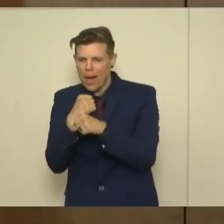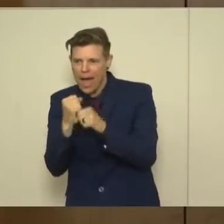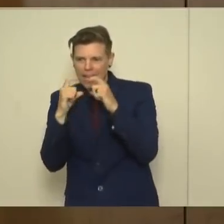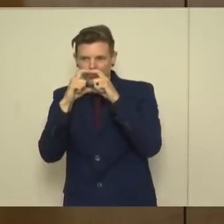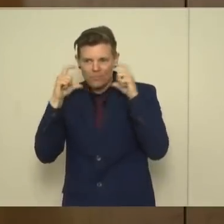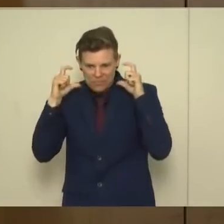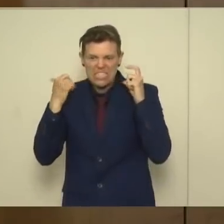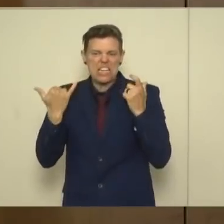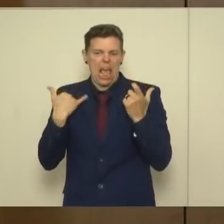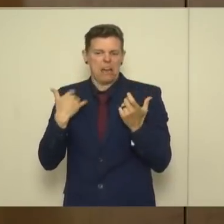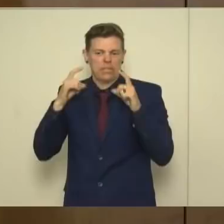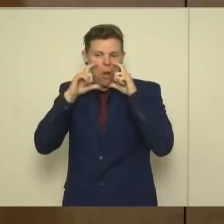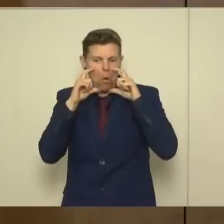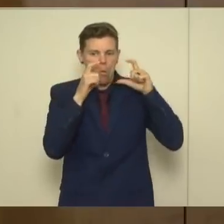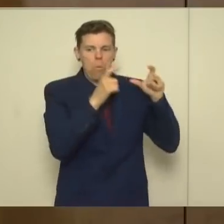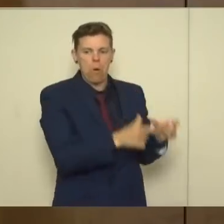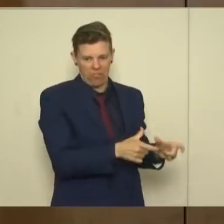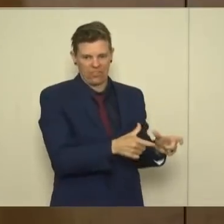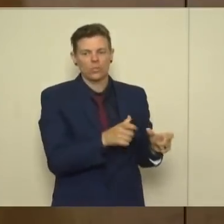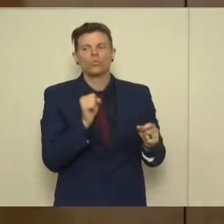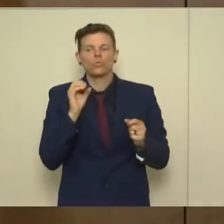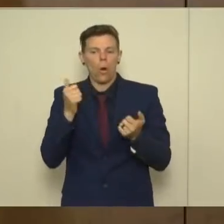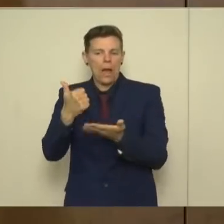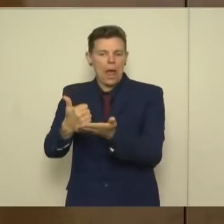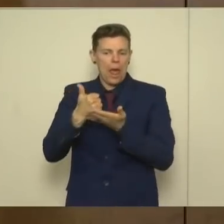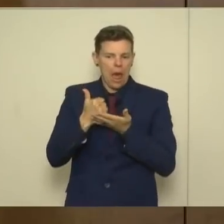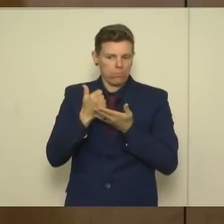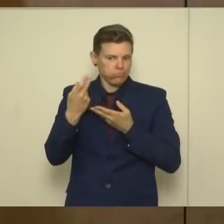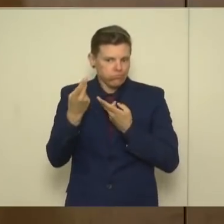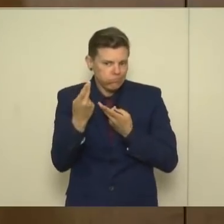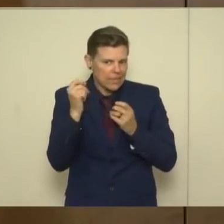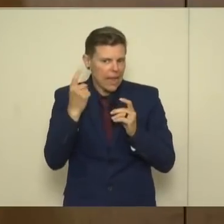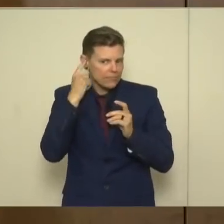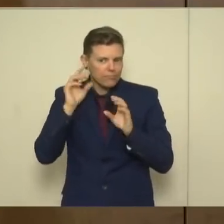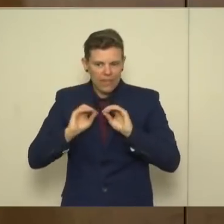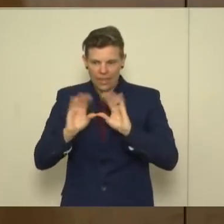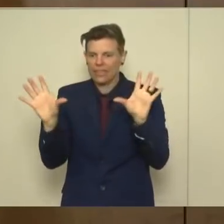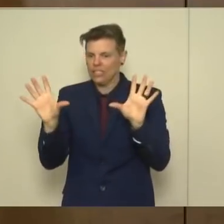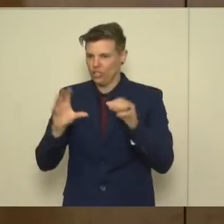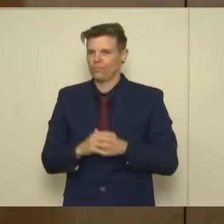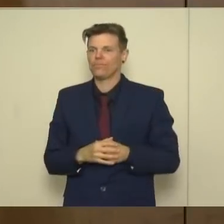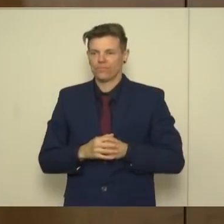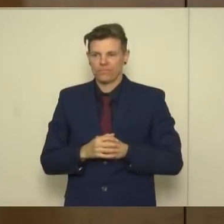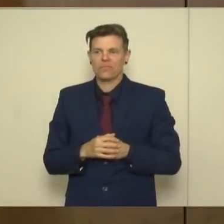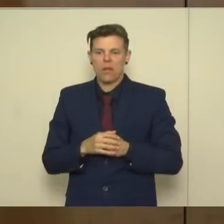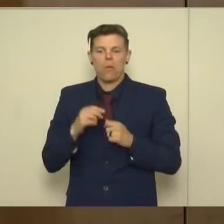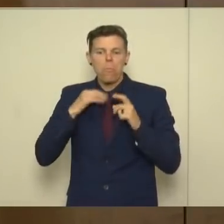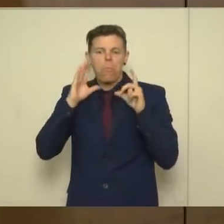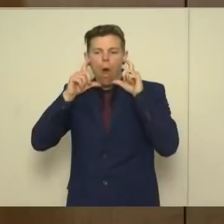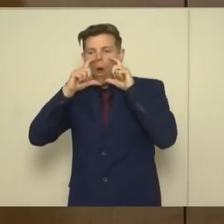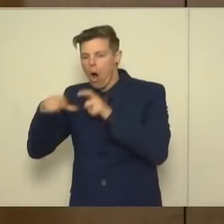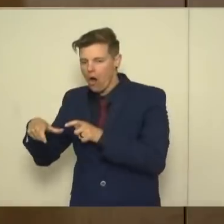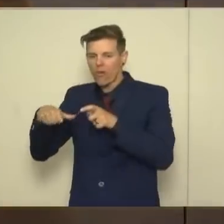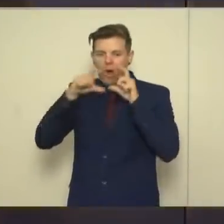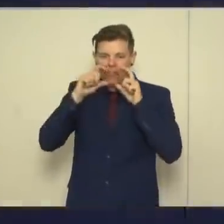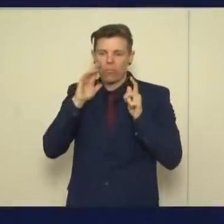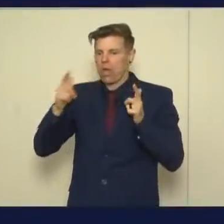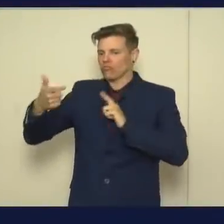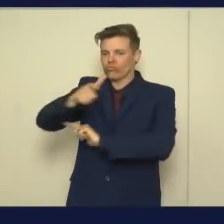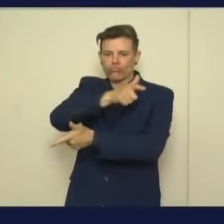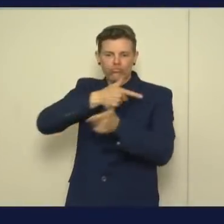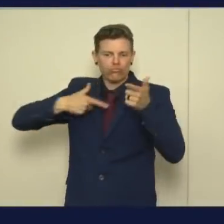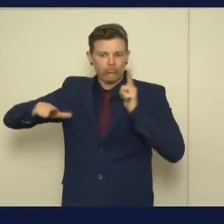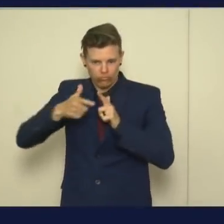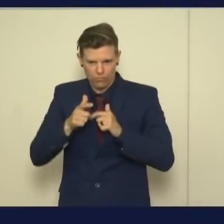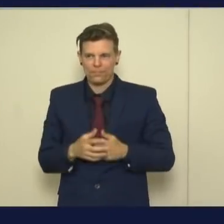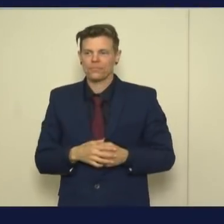hear me, and then we'll put them back on as each of the presenters does their part of the press conference. So let's go to the first slide, which